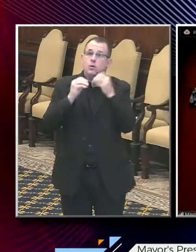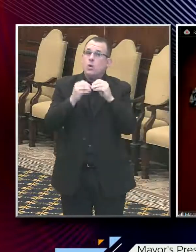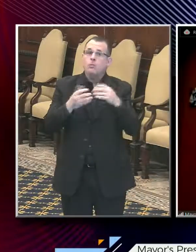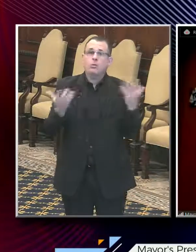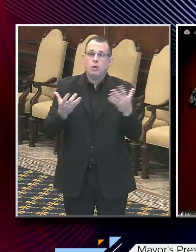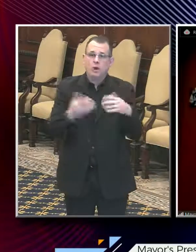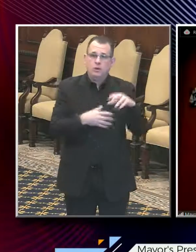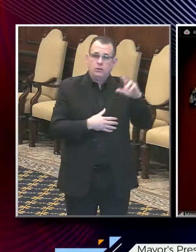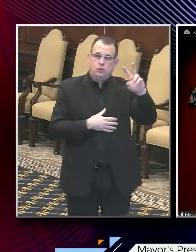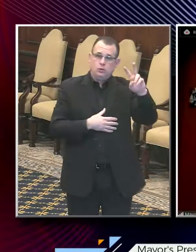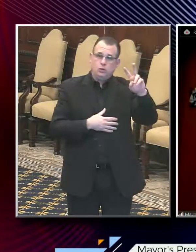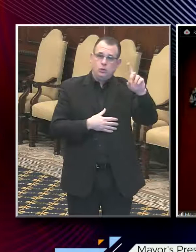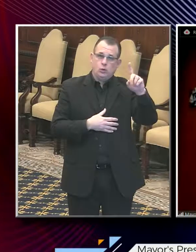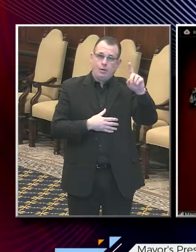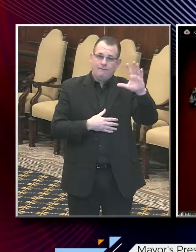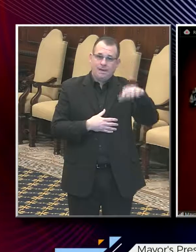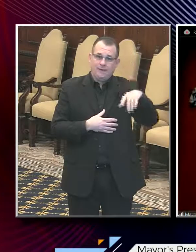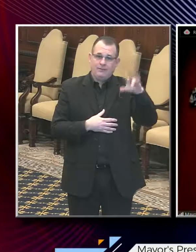215-709-9619. It's